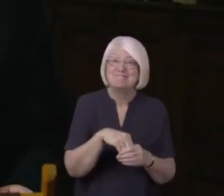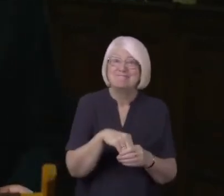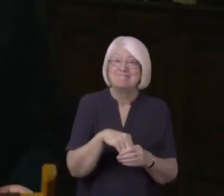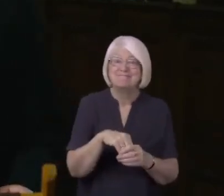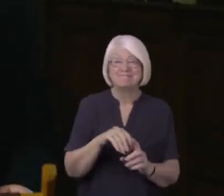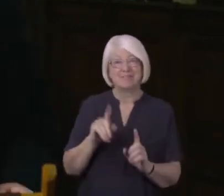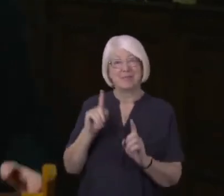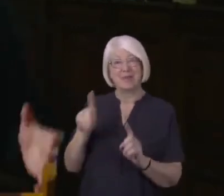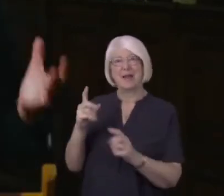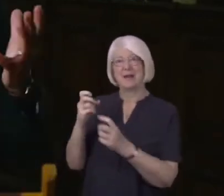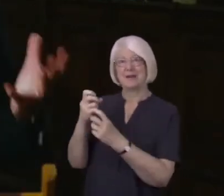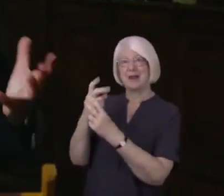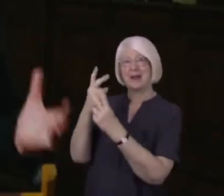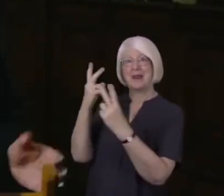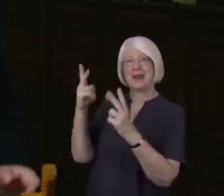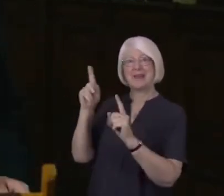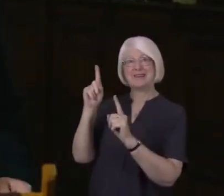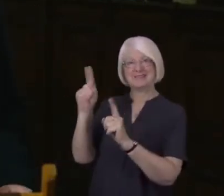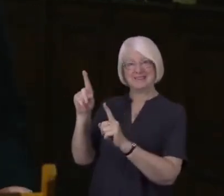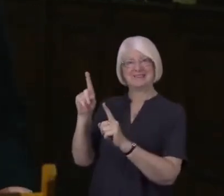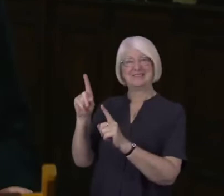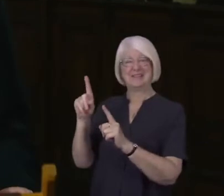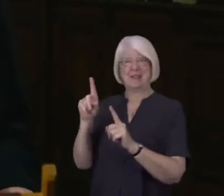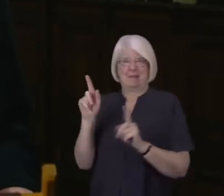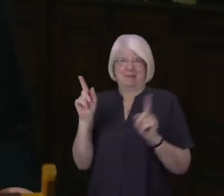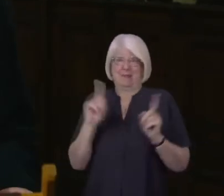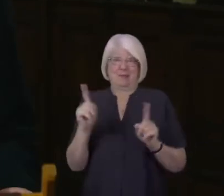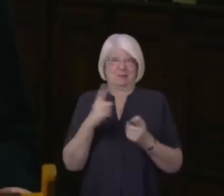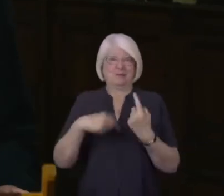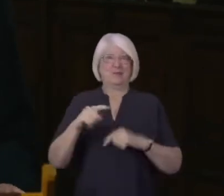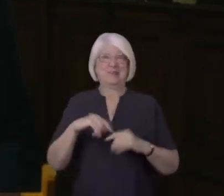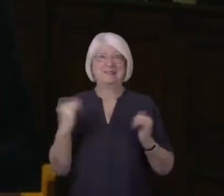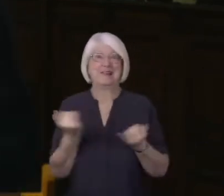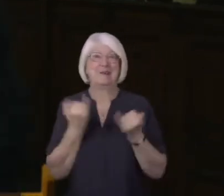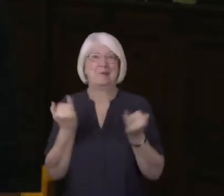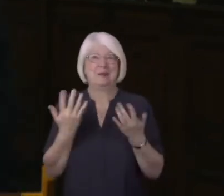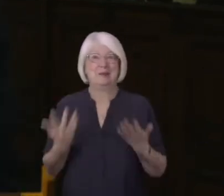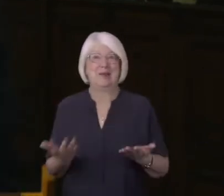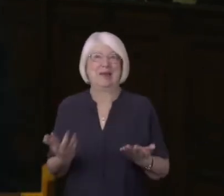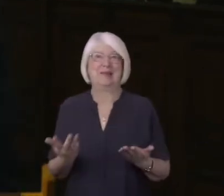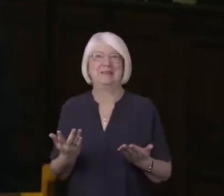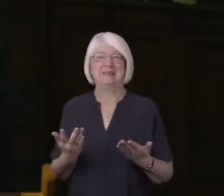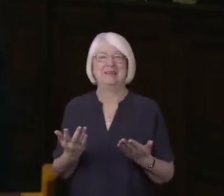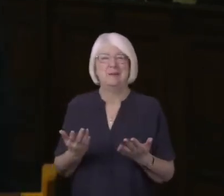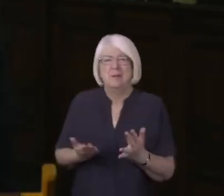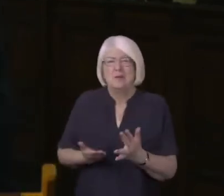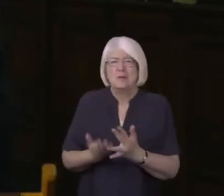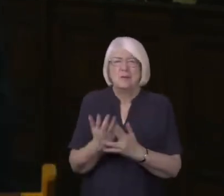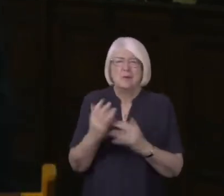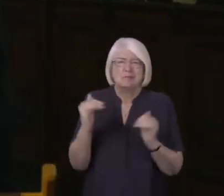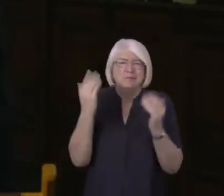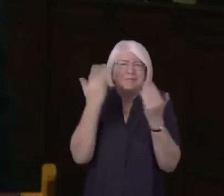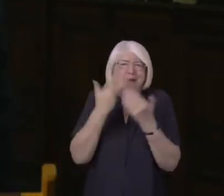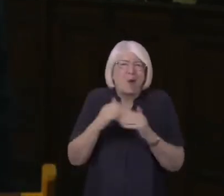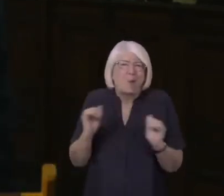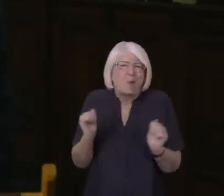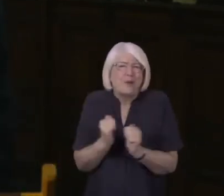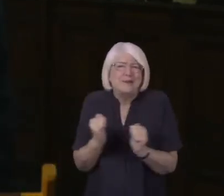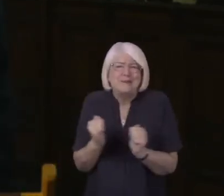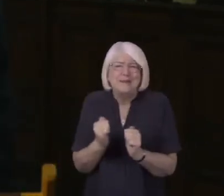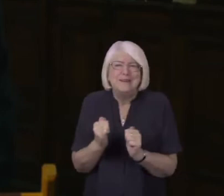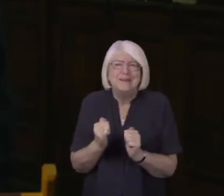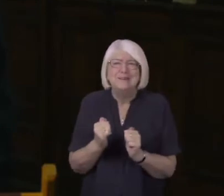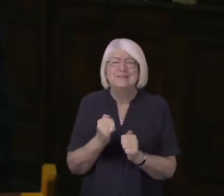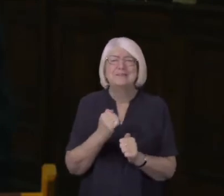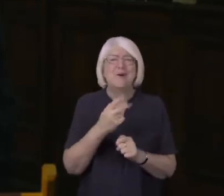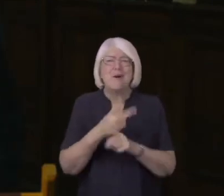That light is celebrated at the Christingle. In the darkness of winter days, it brings together churches,